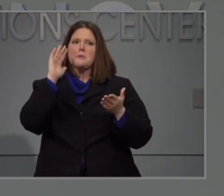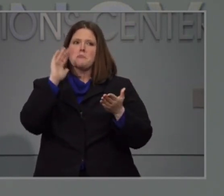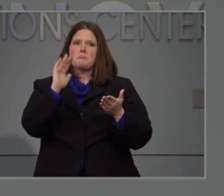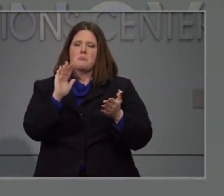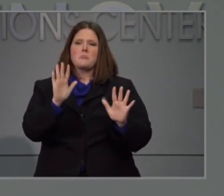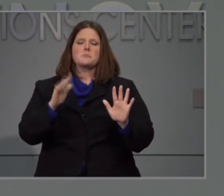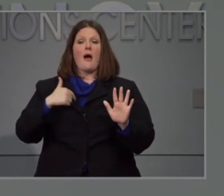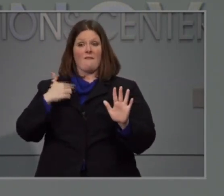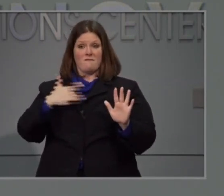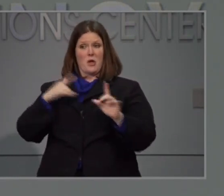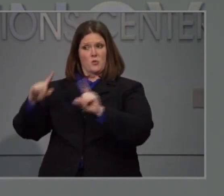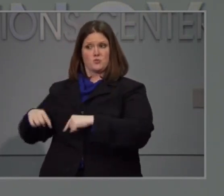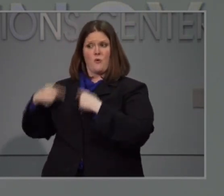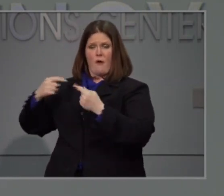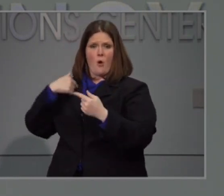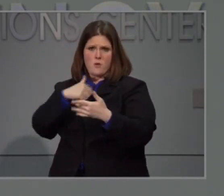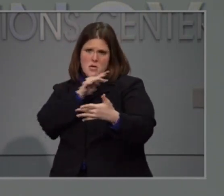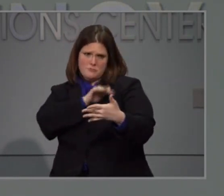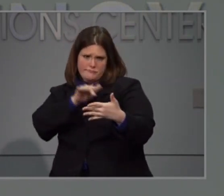our surveillance data is